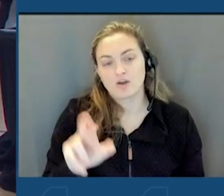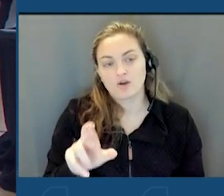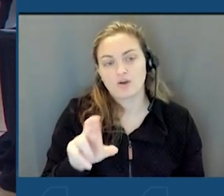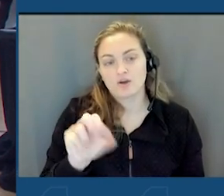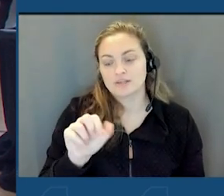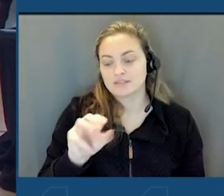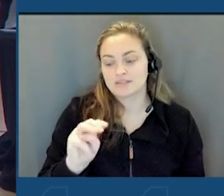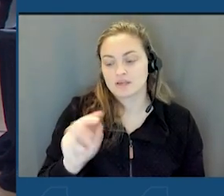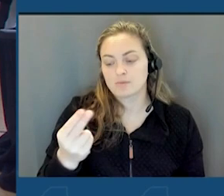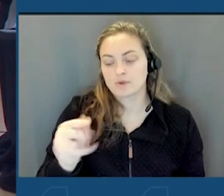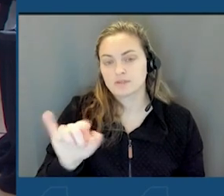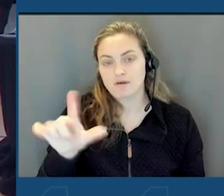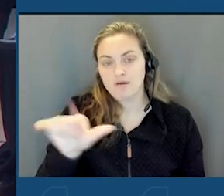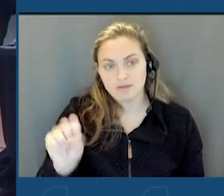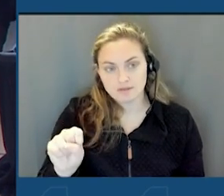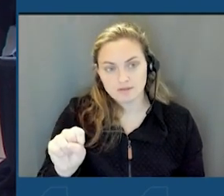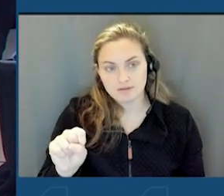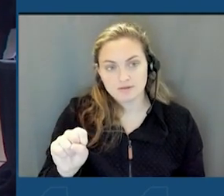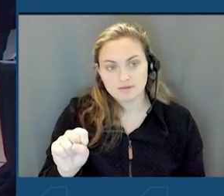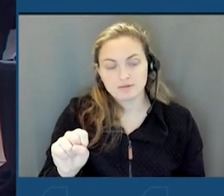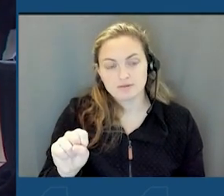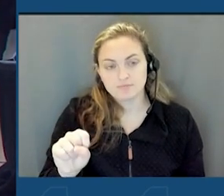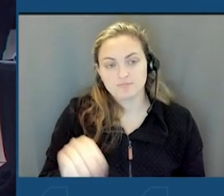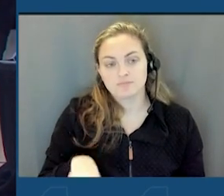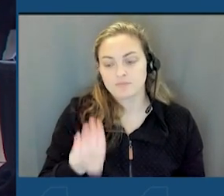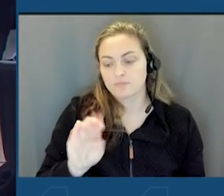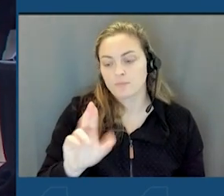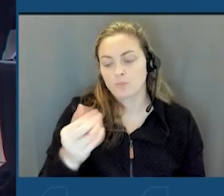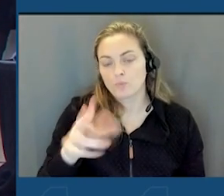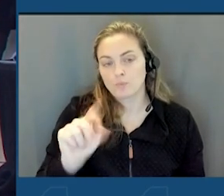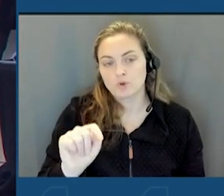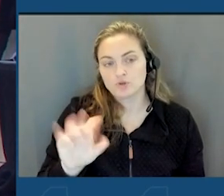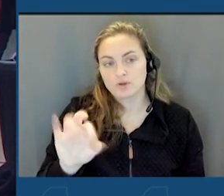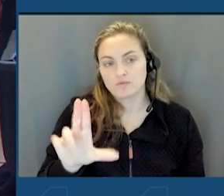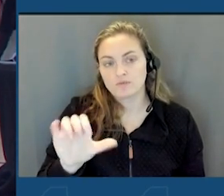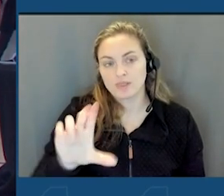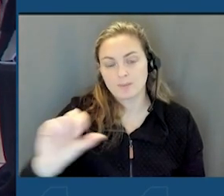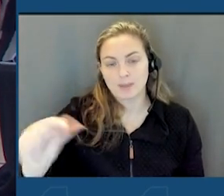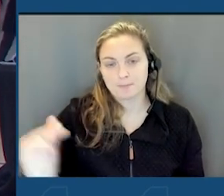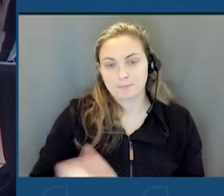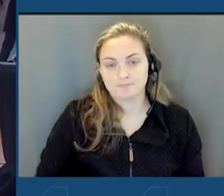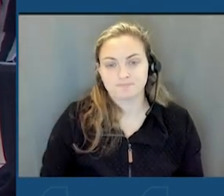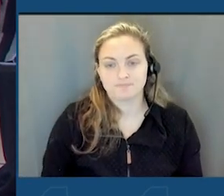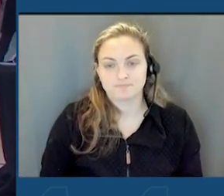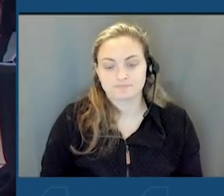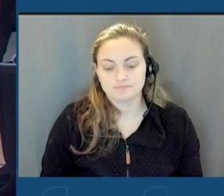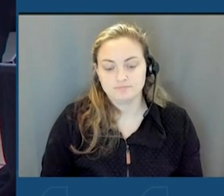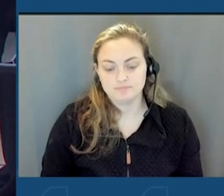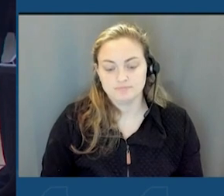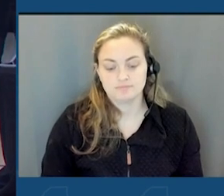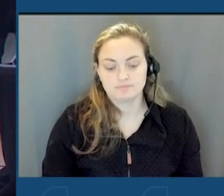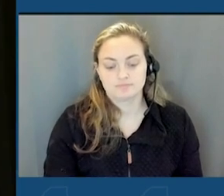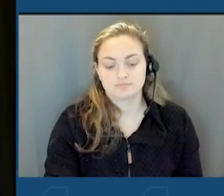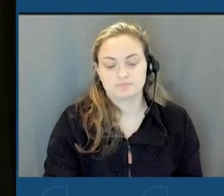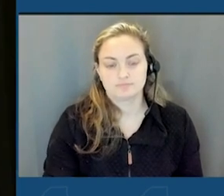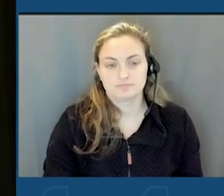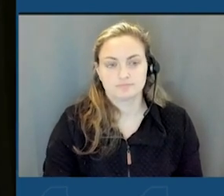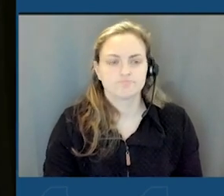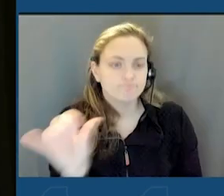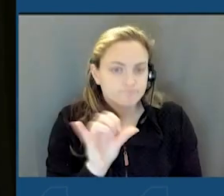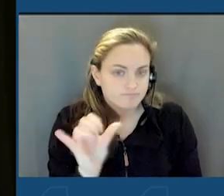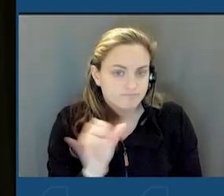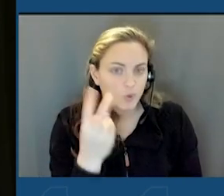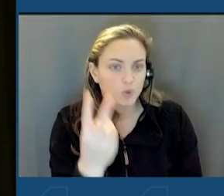Gonzalez, and Legislator Bridget Fleming. Also, two of